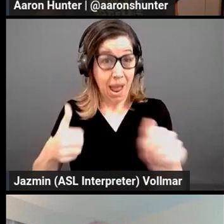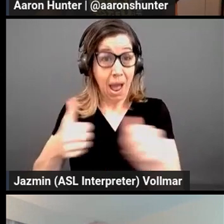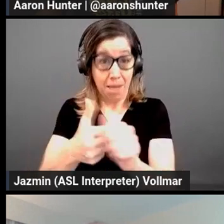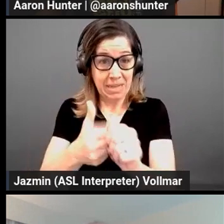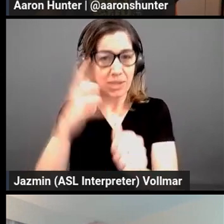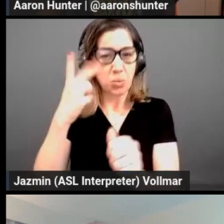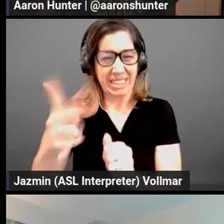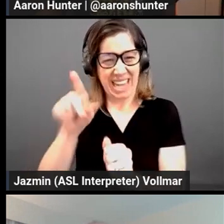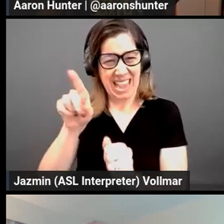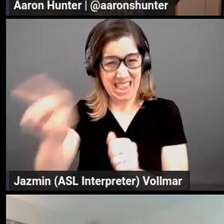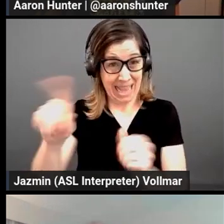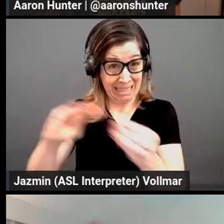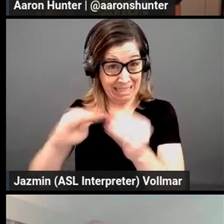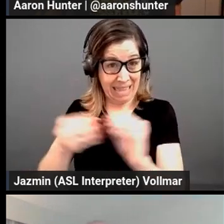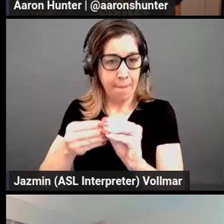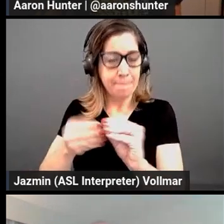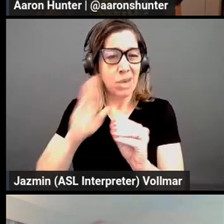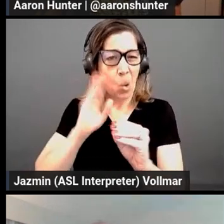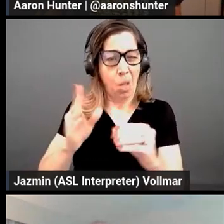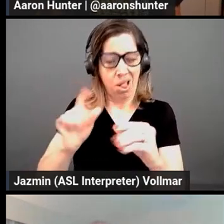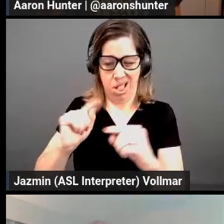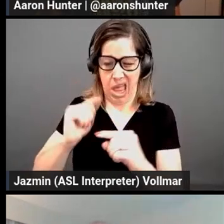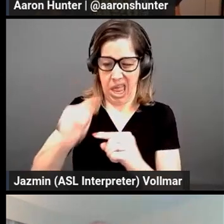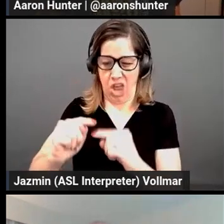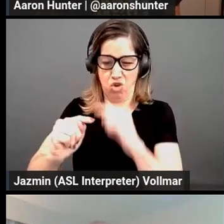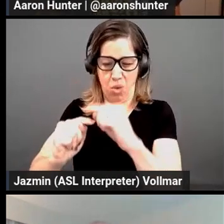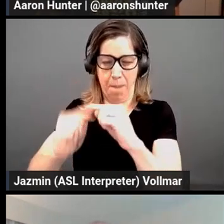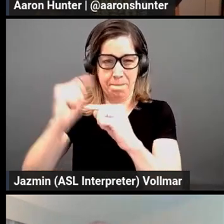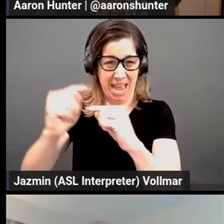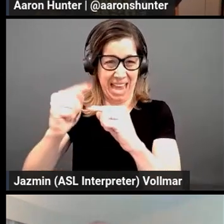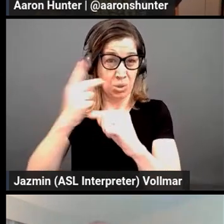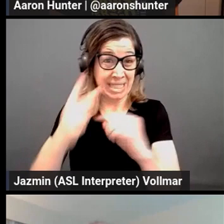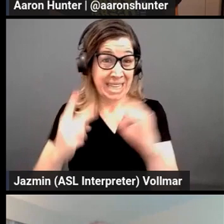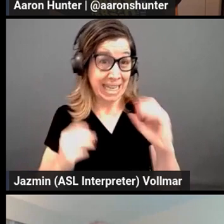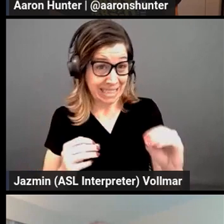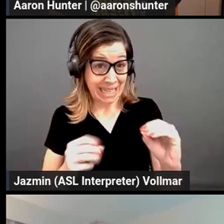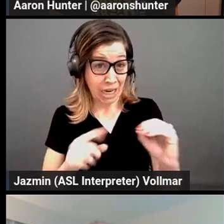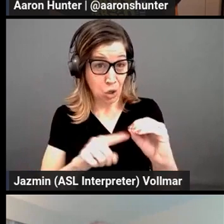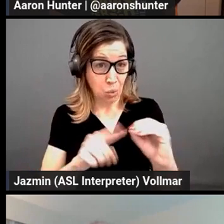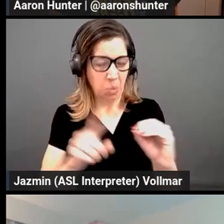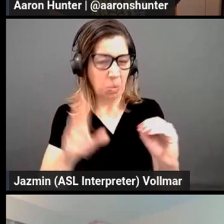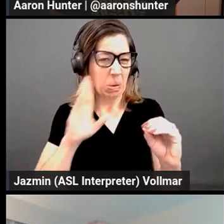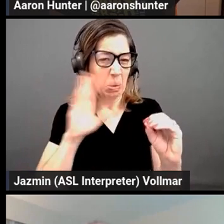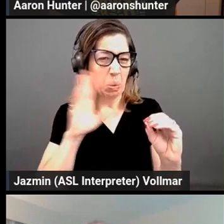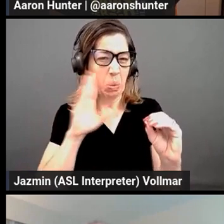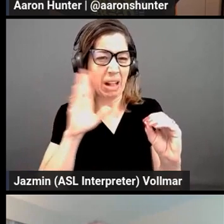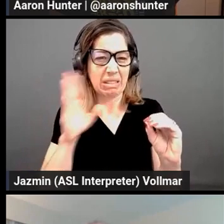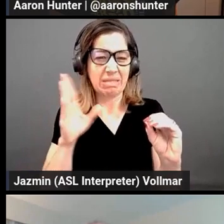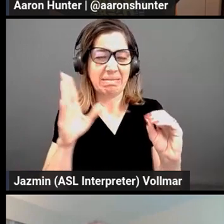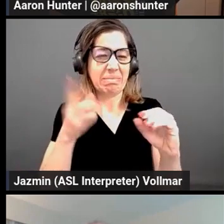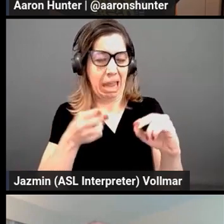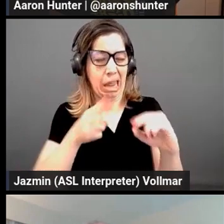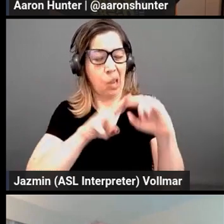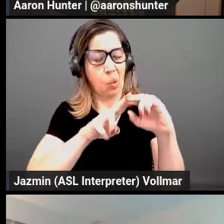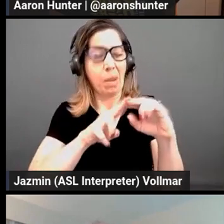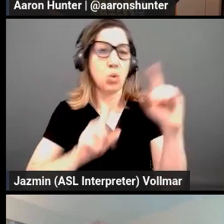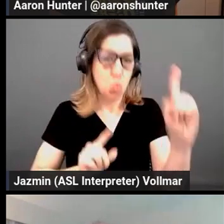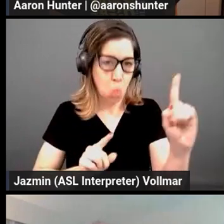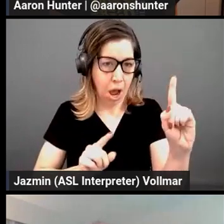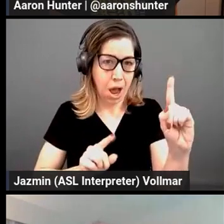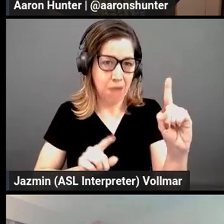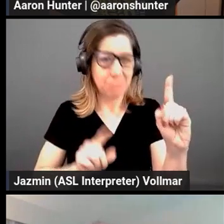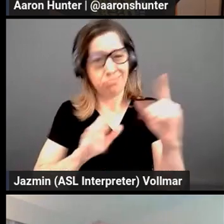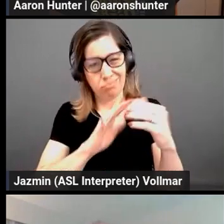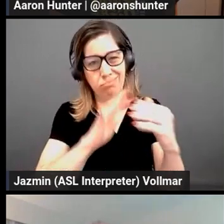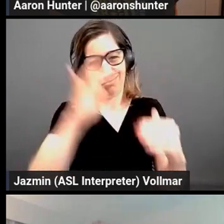number here is going to increment here. You see a zero right there. It's going to be it'll increment to a 1 and things along those lines. But it's